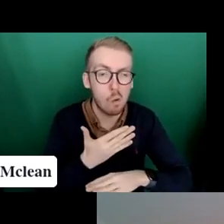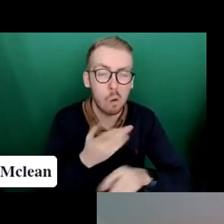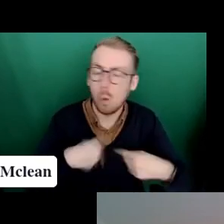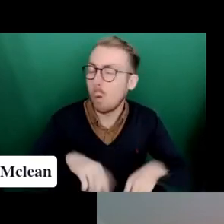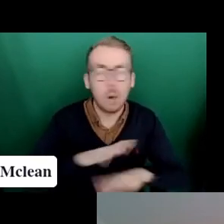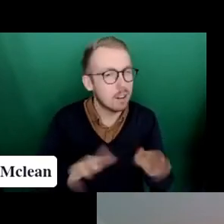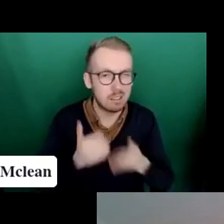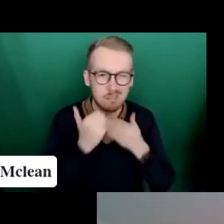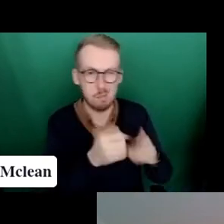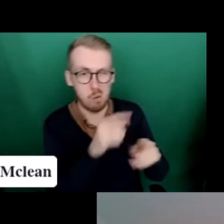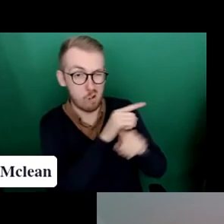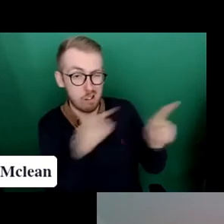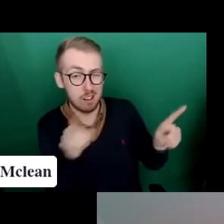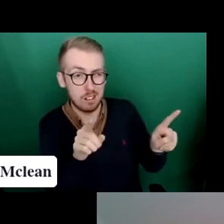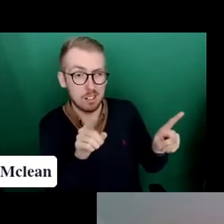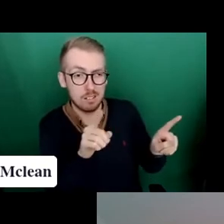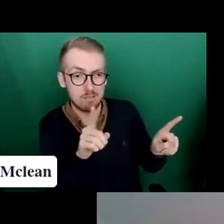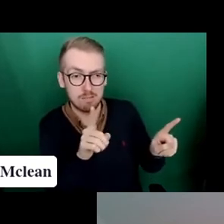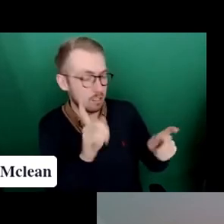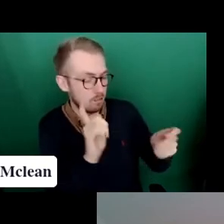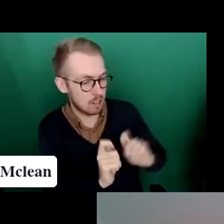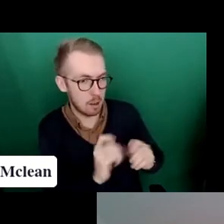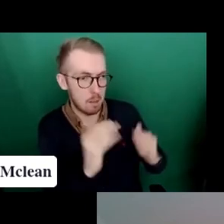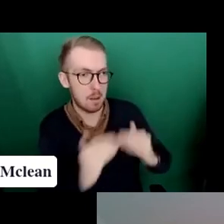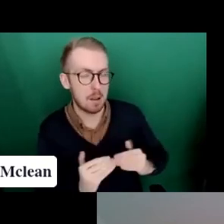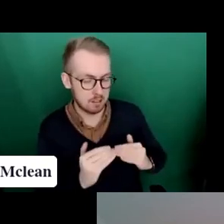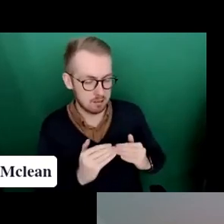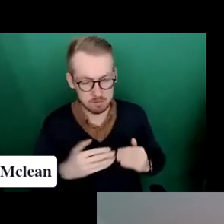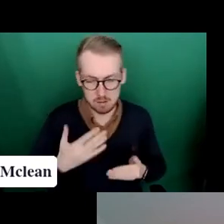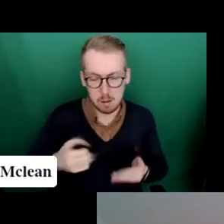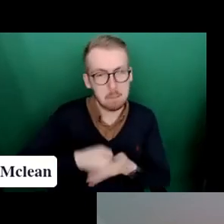support people that aren't given real living wage, and we're not going to support